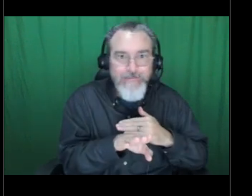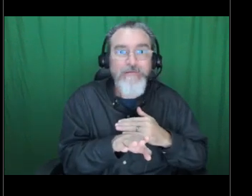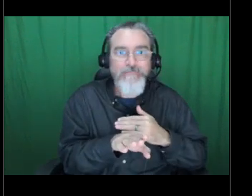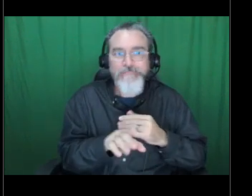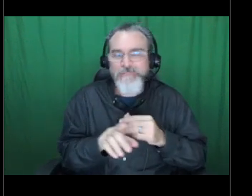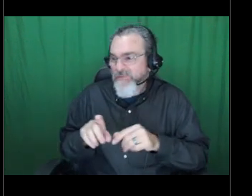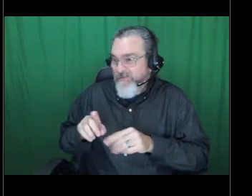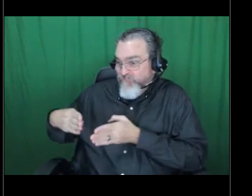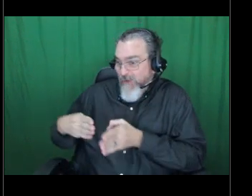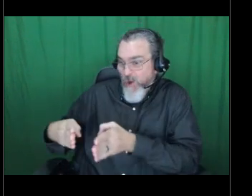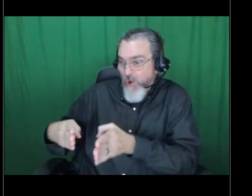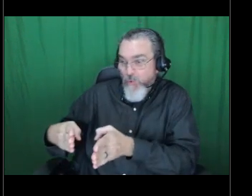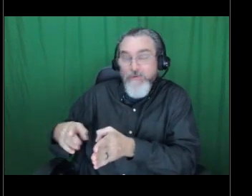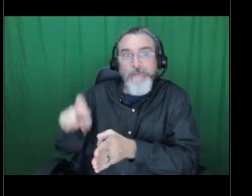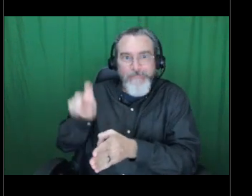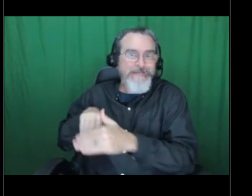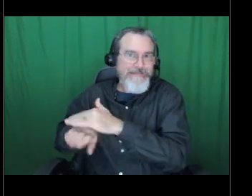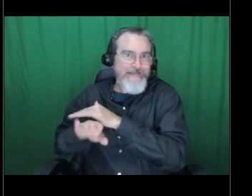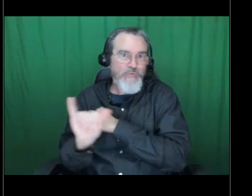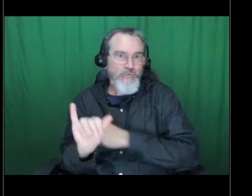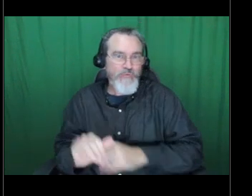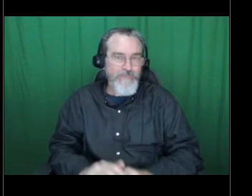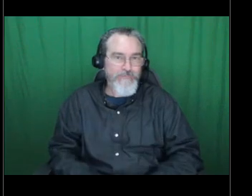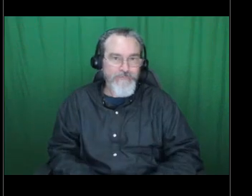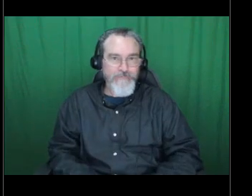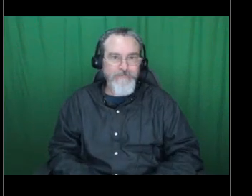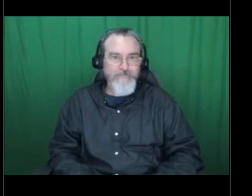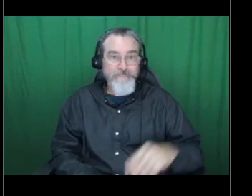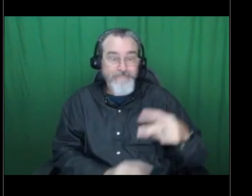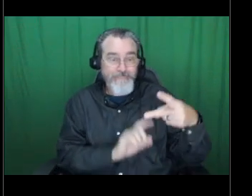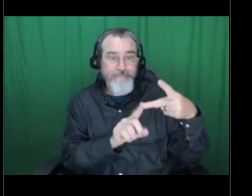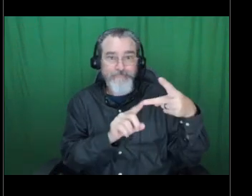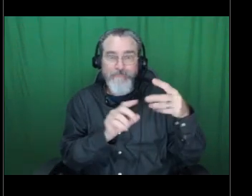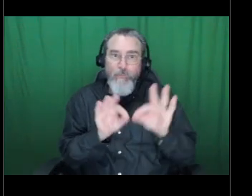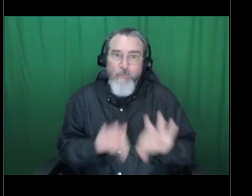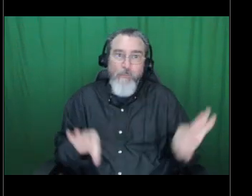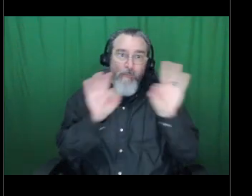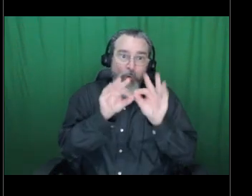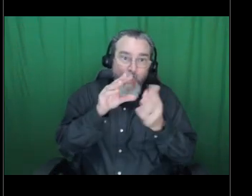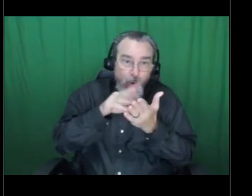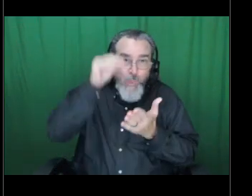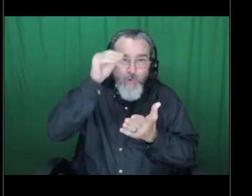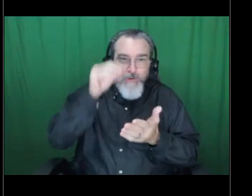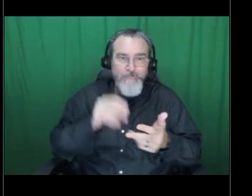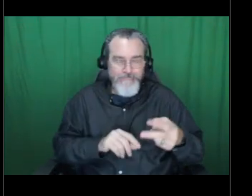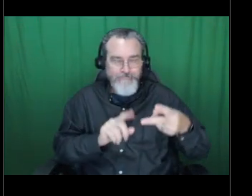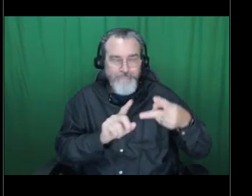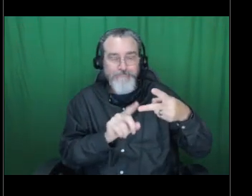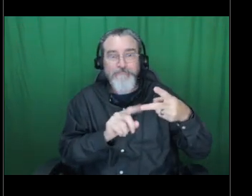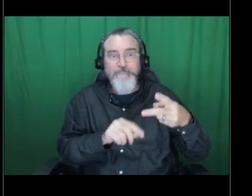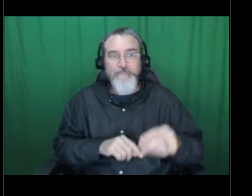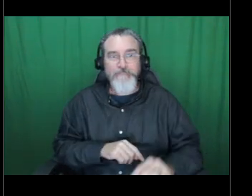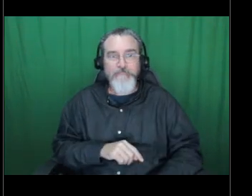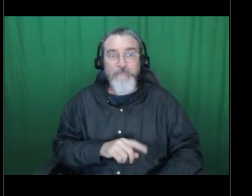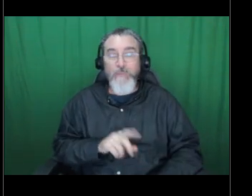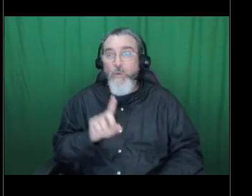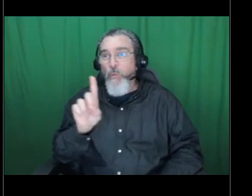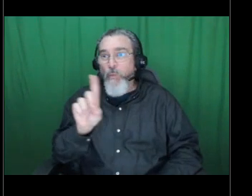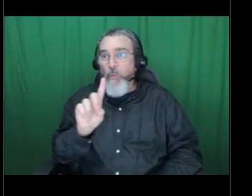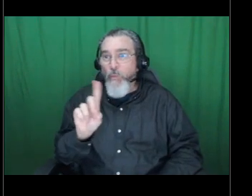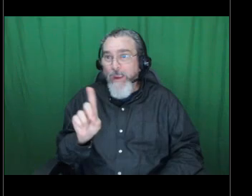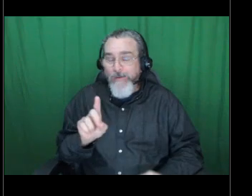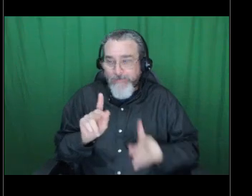accessible route. The second key takeaway is passenger drop-off points,